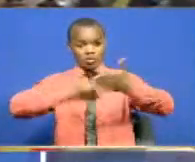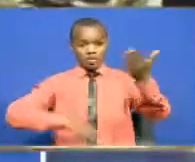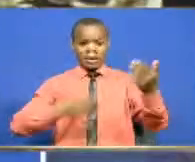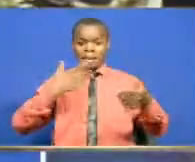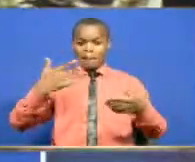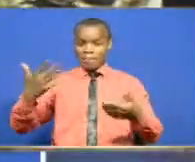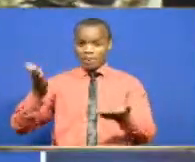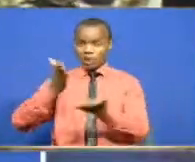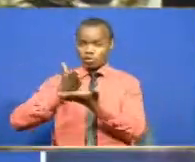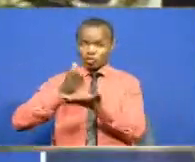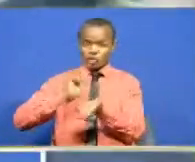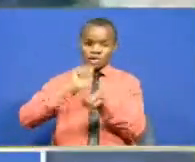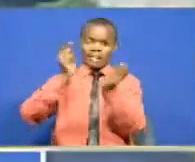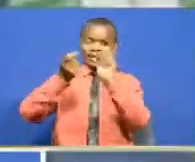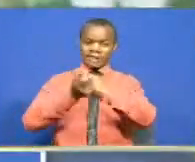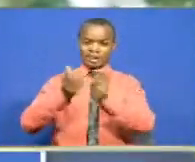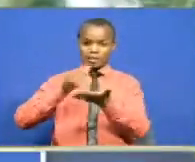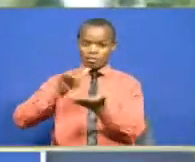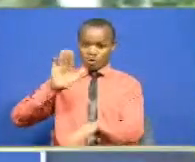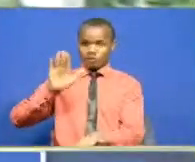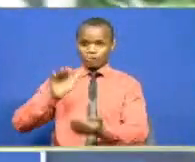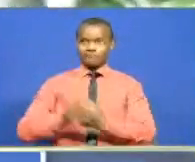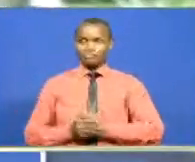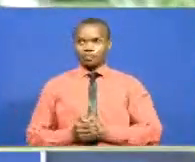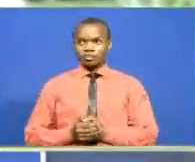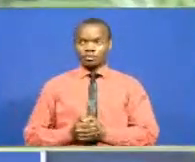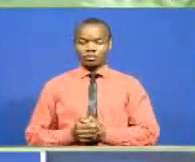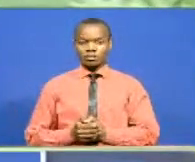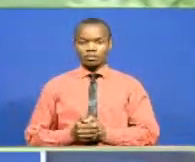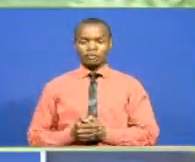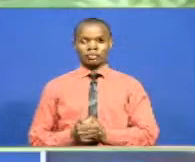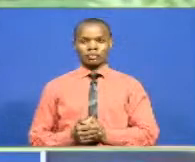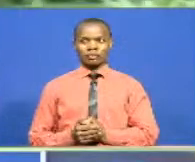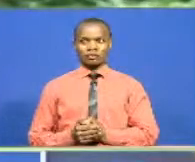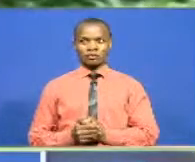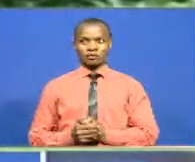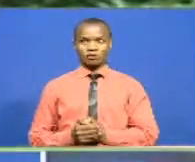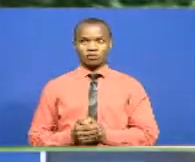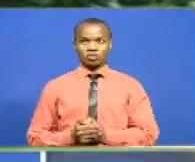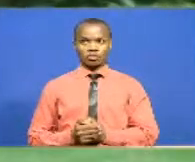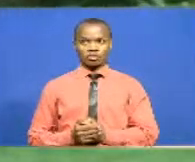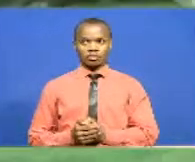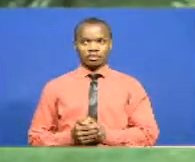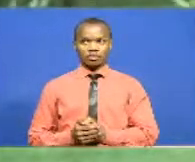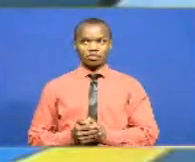further amendments to capture divergent views. Ben Chumba, reporting for Channel One News.